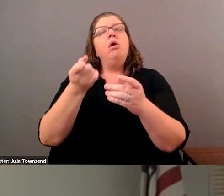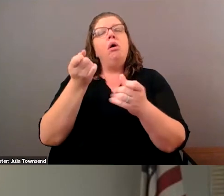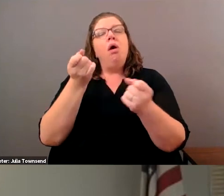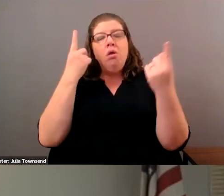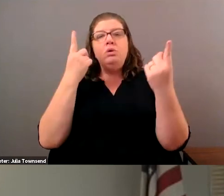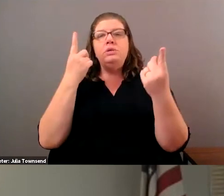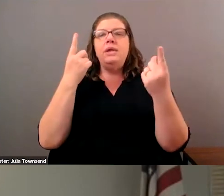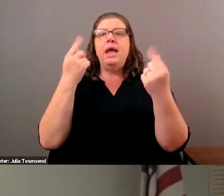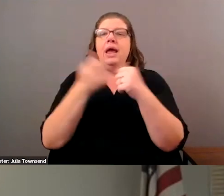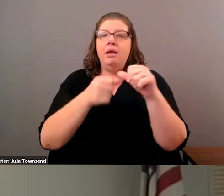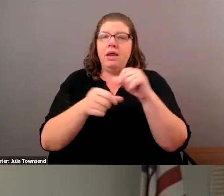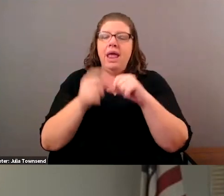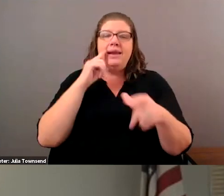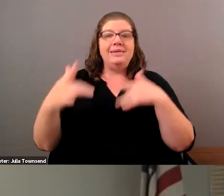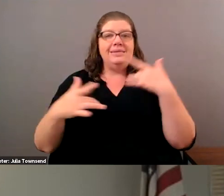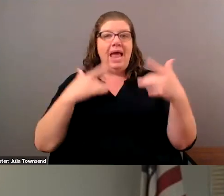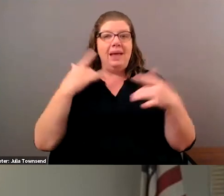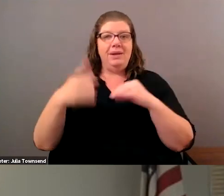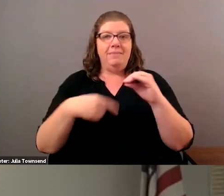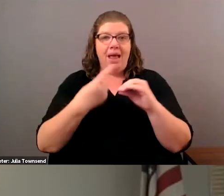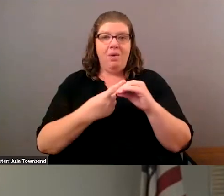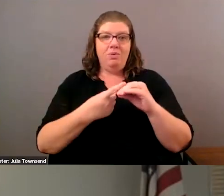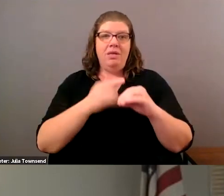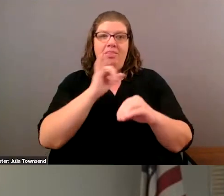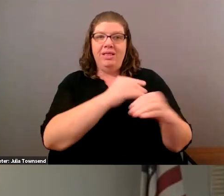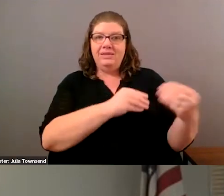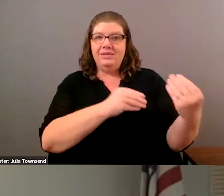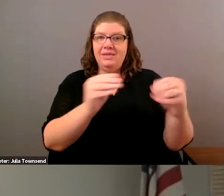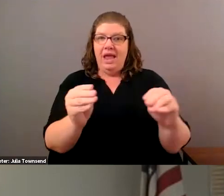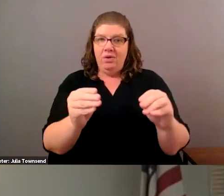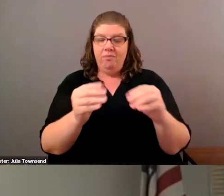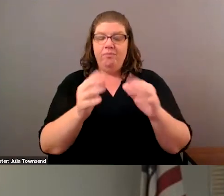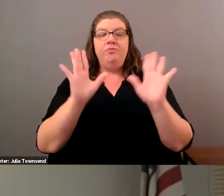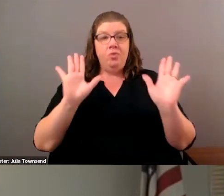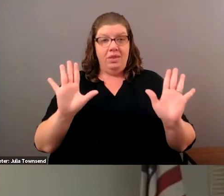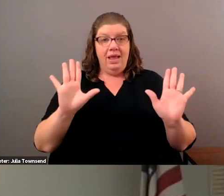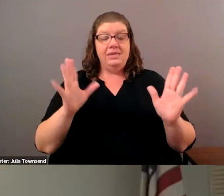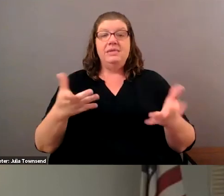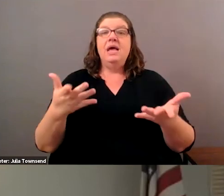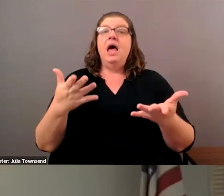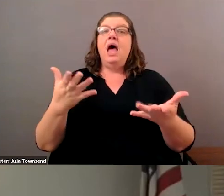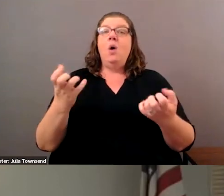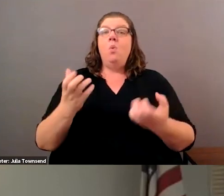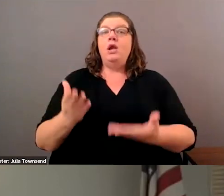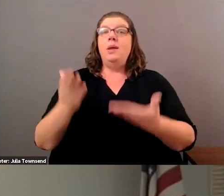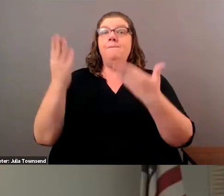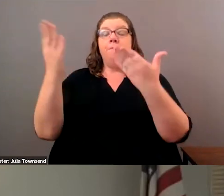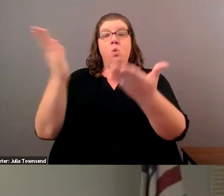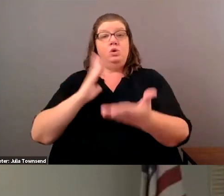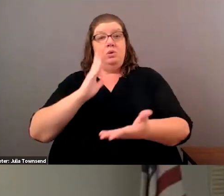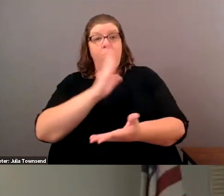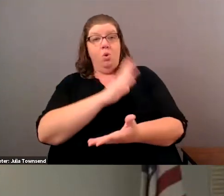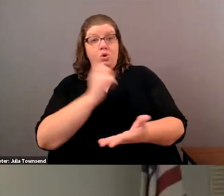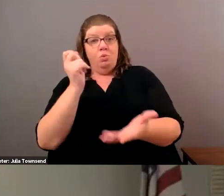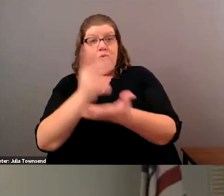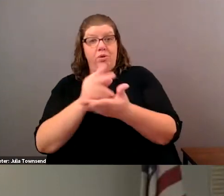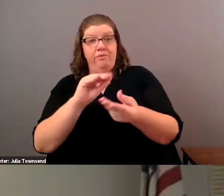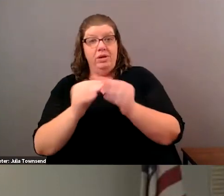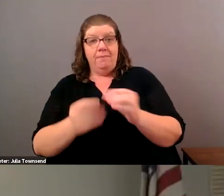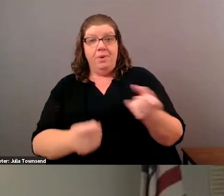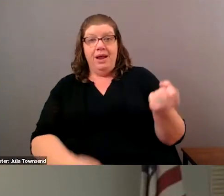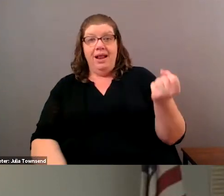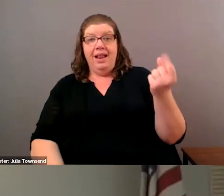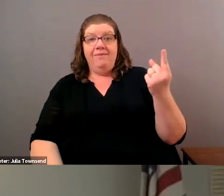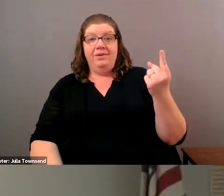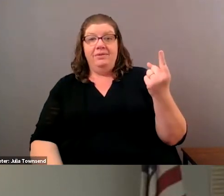just excitement about this sale. So with that, I'd like to have a motion, board members, to approve item 11, which is the approval